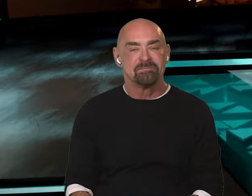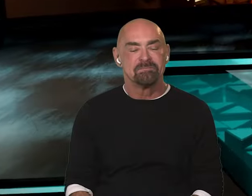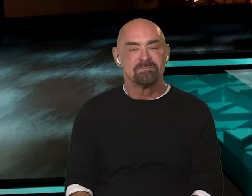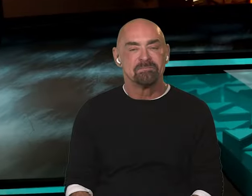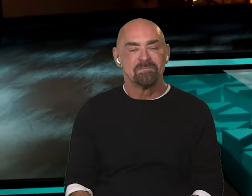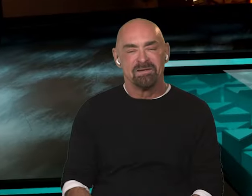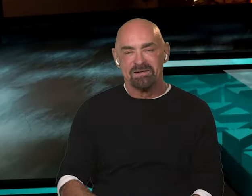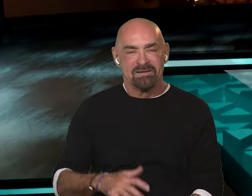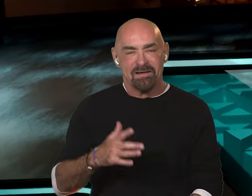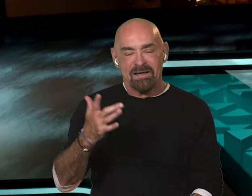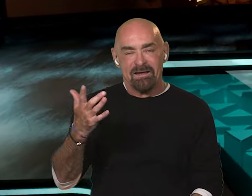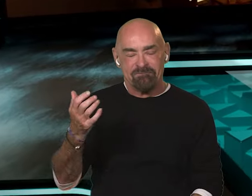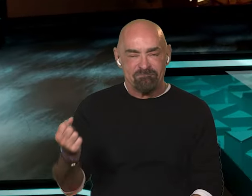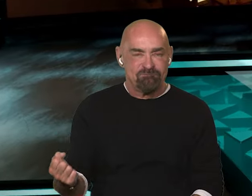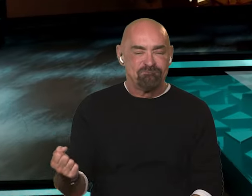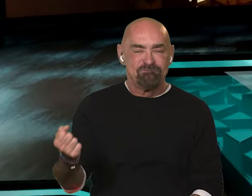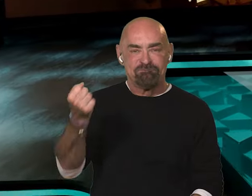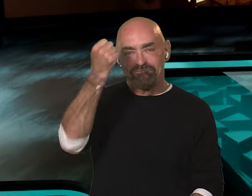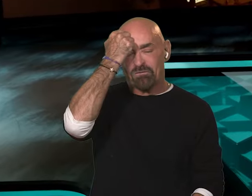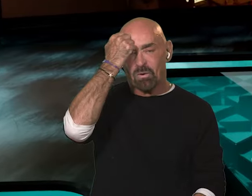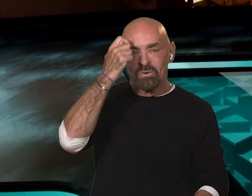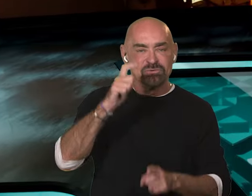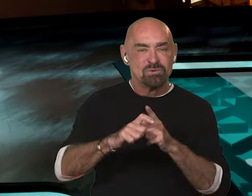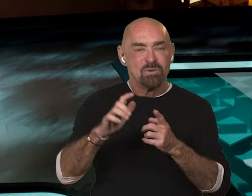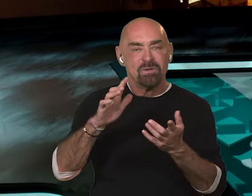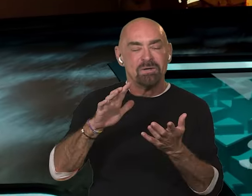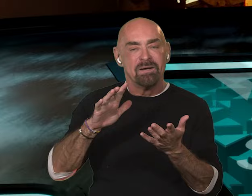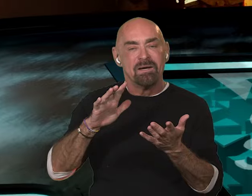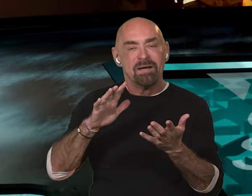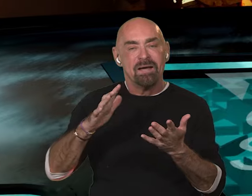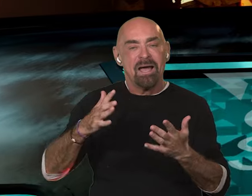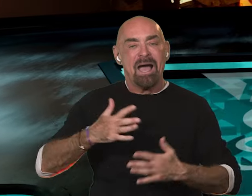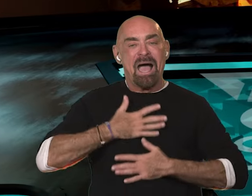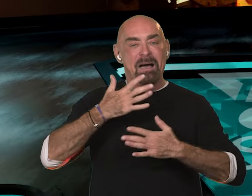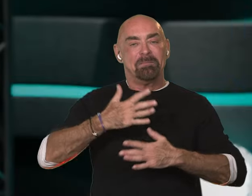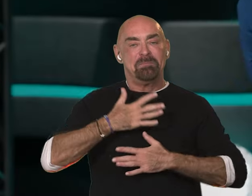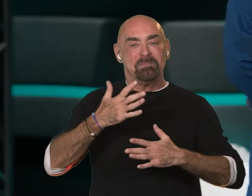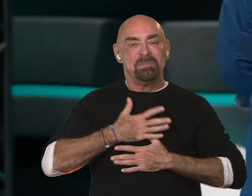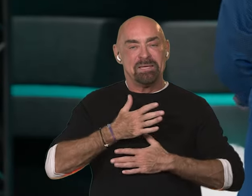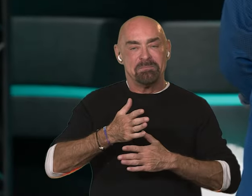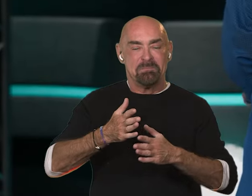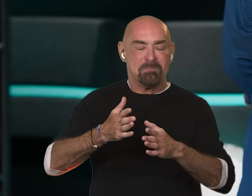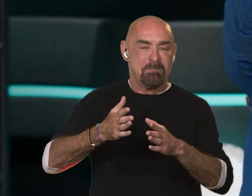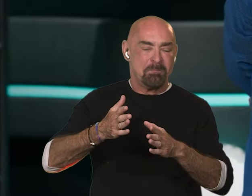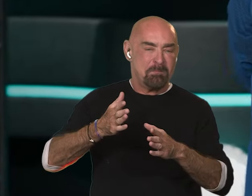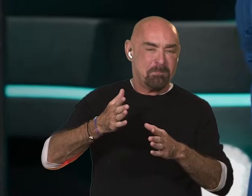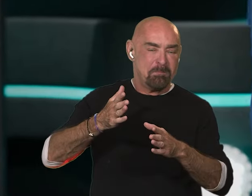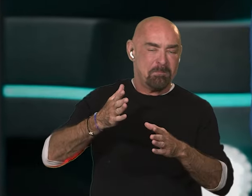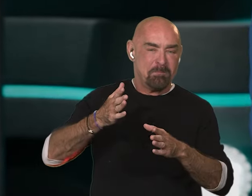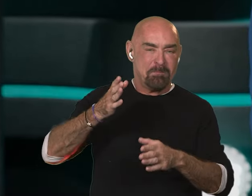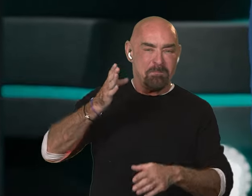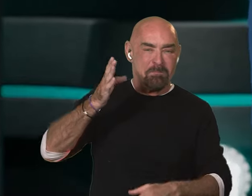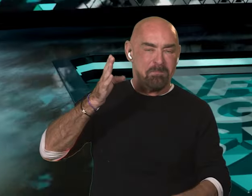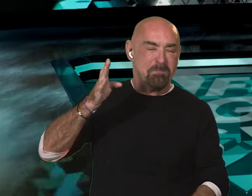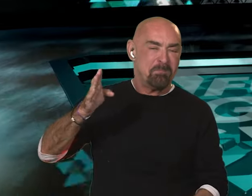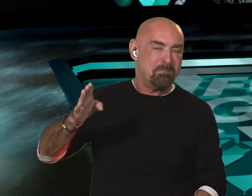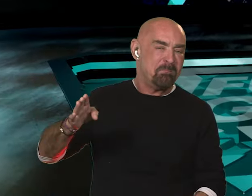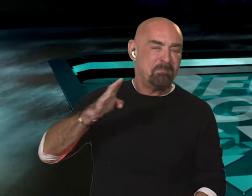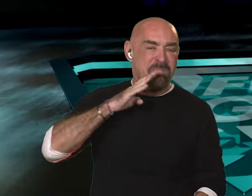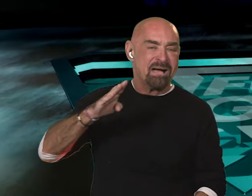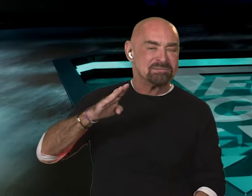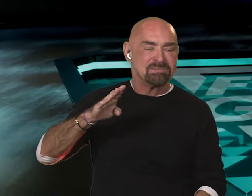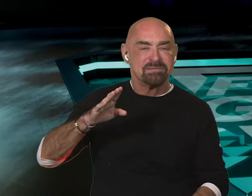Let the fools do your dirty work in Happy Bastards, which is coming soon. What's next, Britt? We're checking in with the